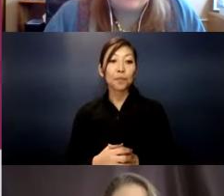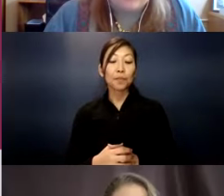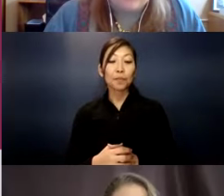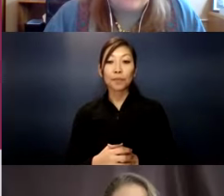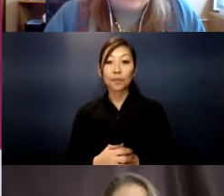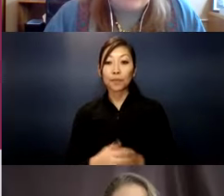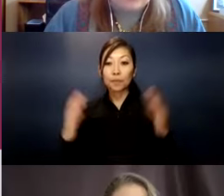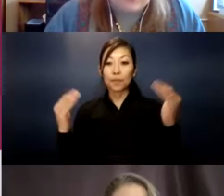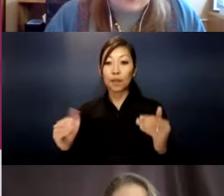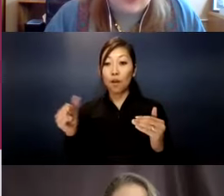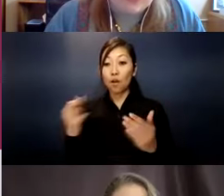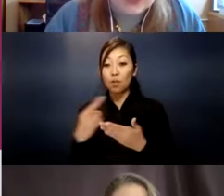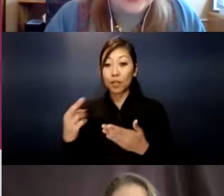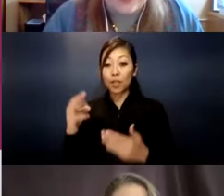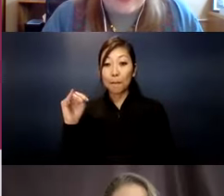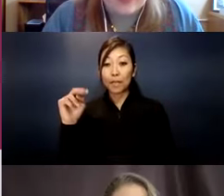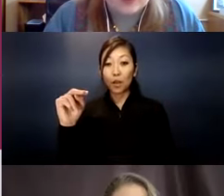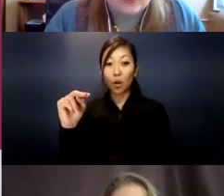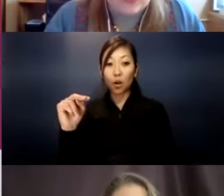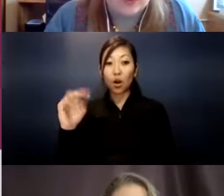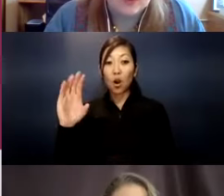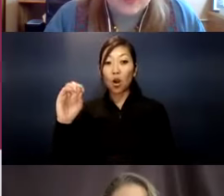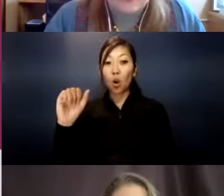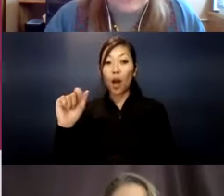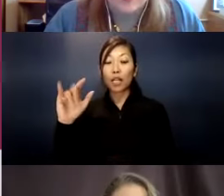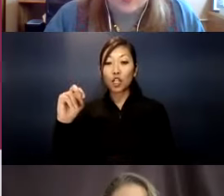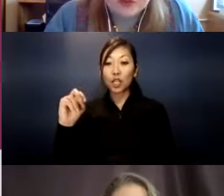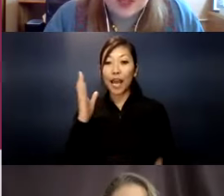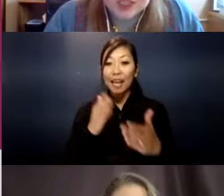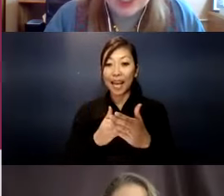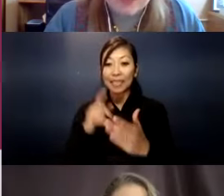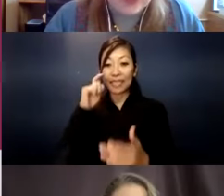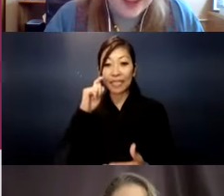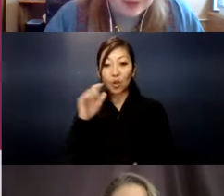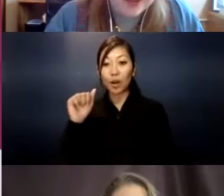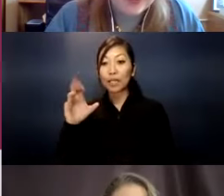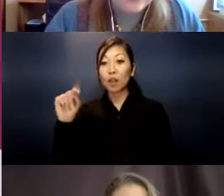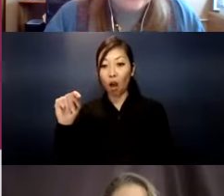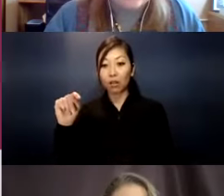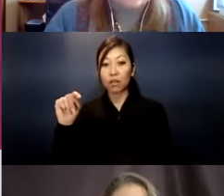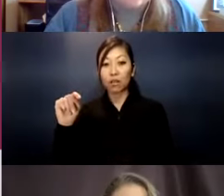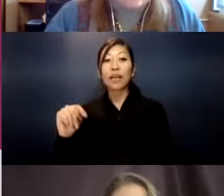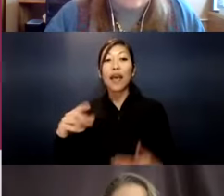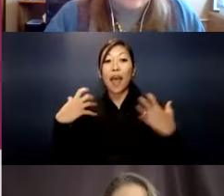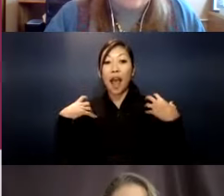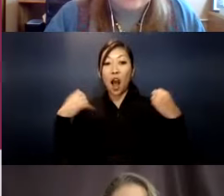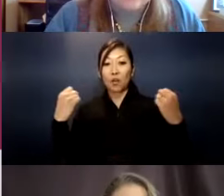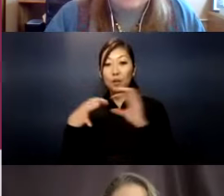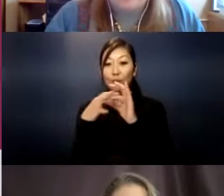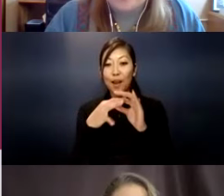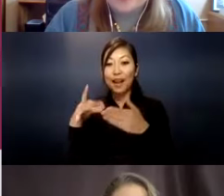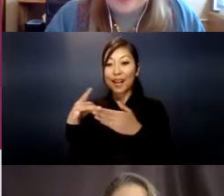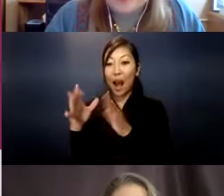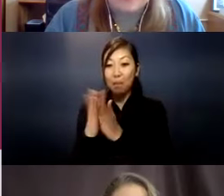Another resource from the Minnesota Coalition Against Sexual Assault is the Healthy Relationships Guidebook. It is a